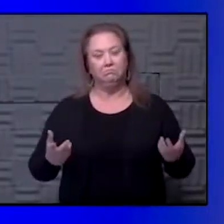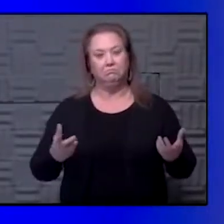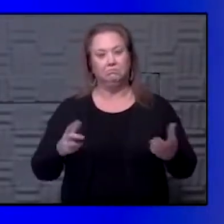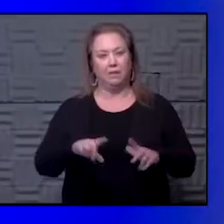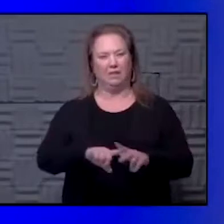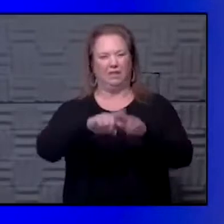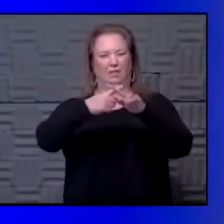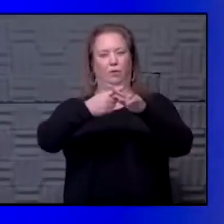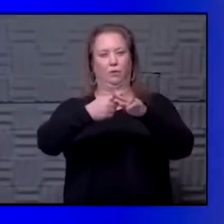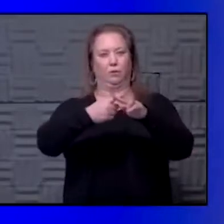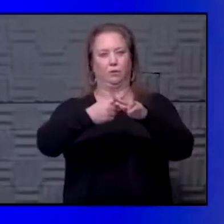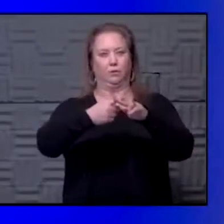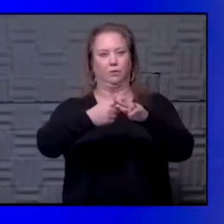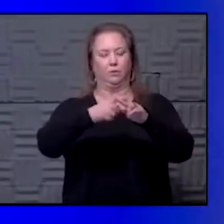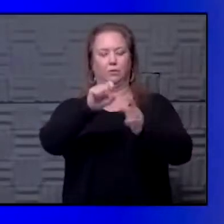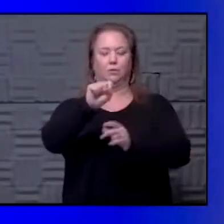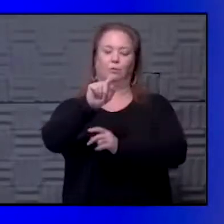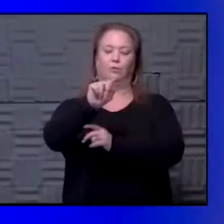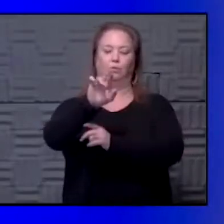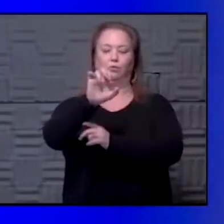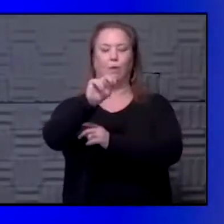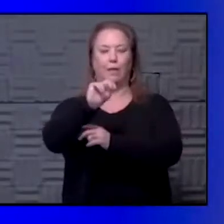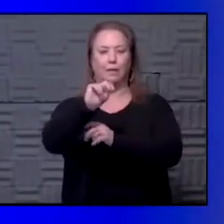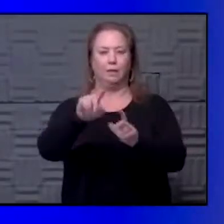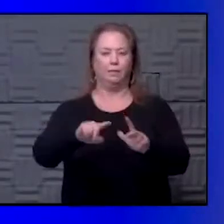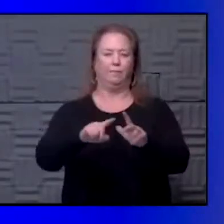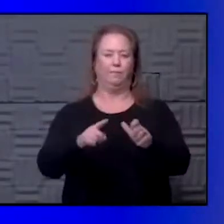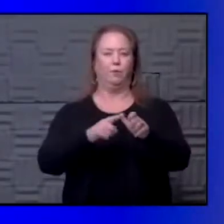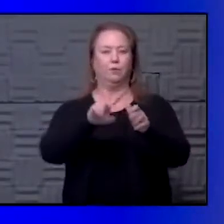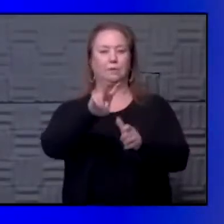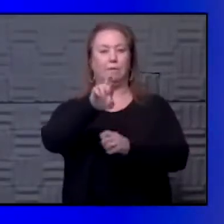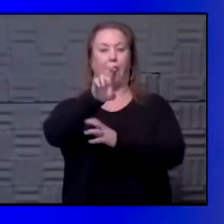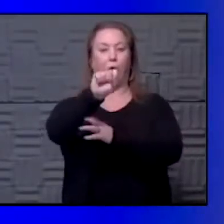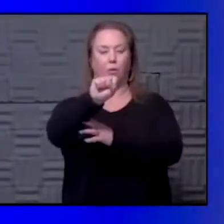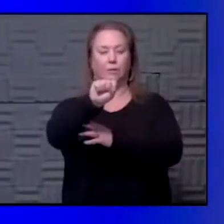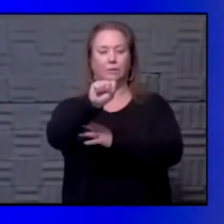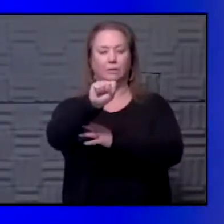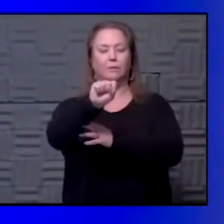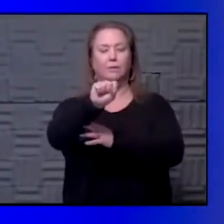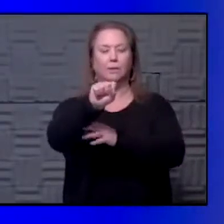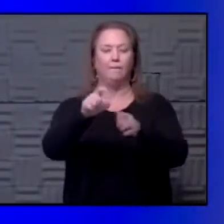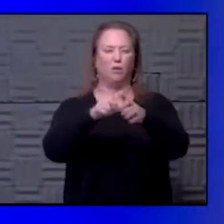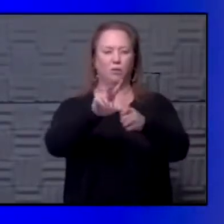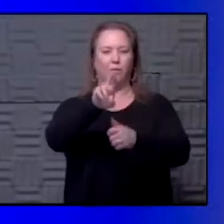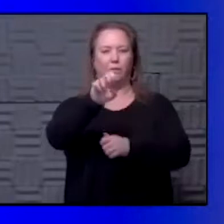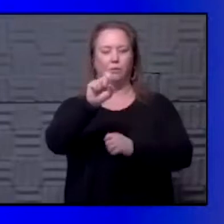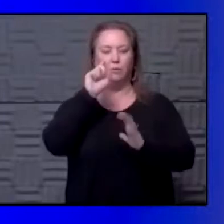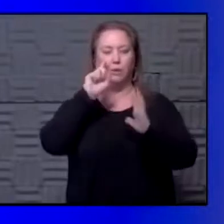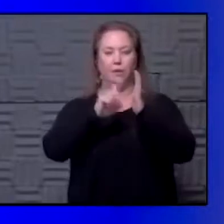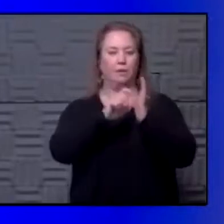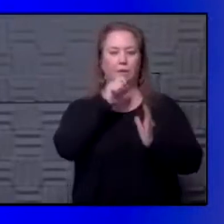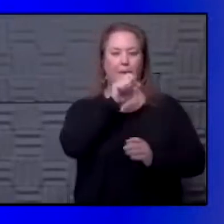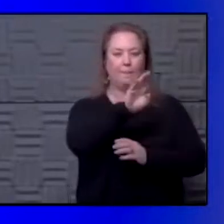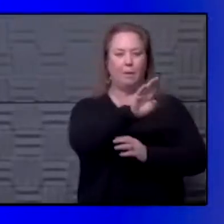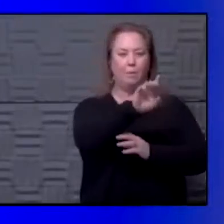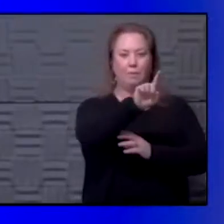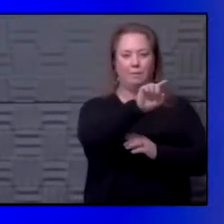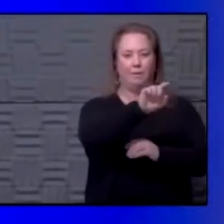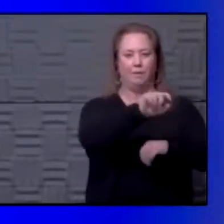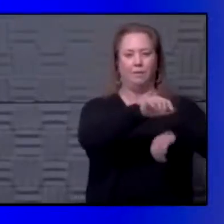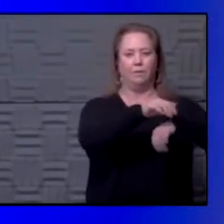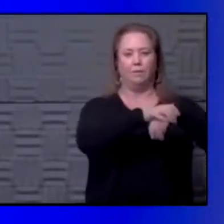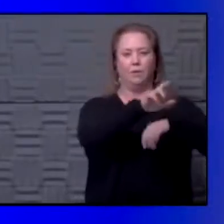these initial, I don't want to say strains, but initial viruses that were out there, not including B117, the UK